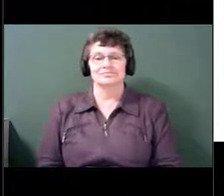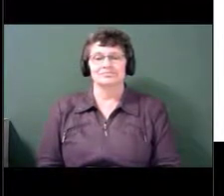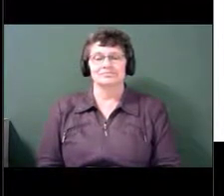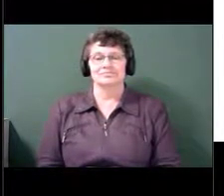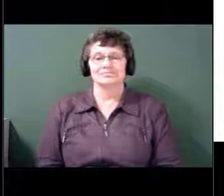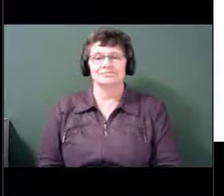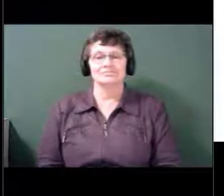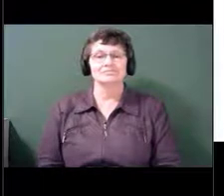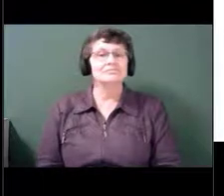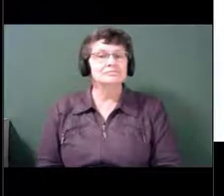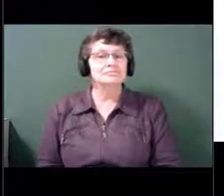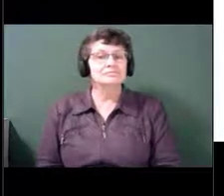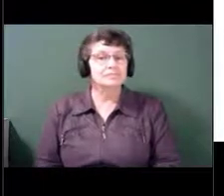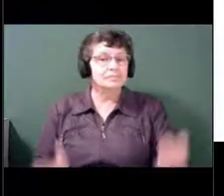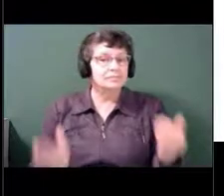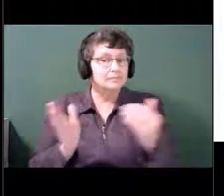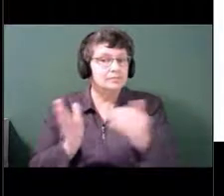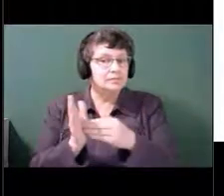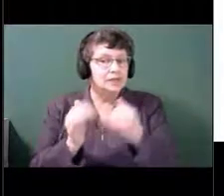Last slide, please.